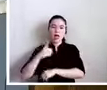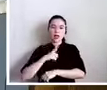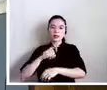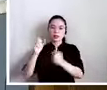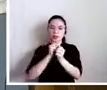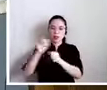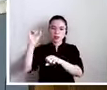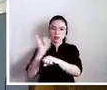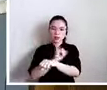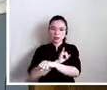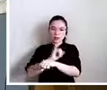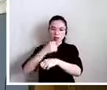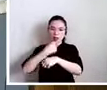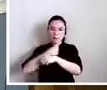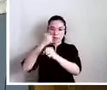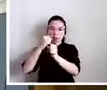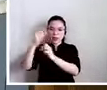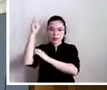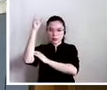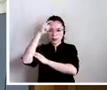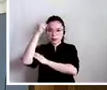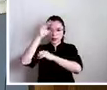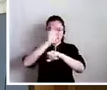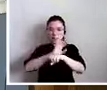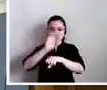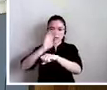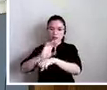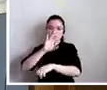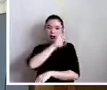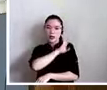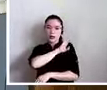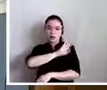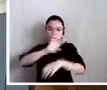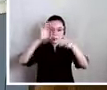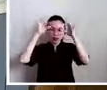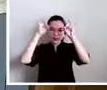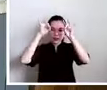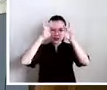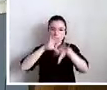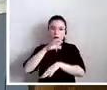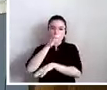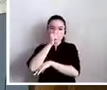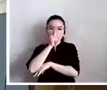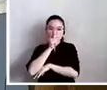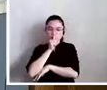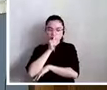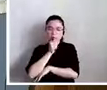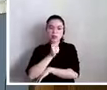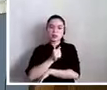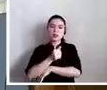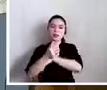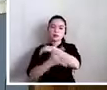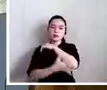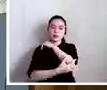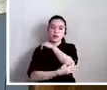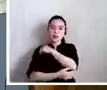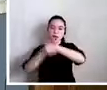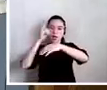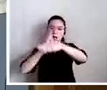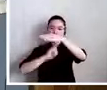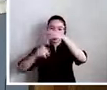zealous industry. Make us wise in counsel, courageous in danger, patient in adversity, humble